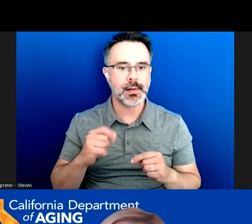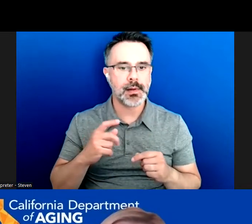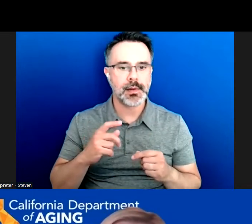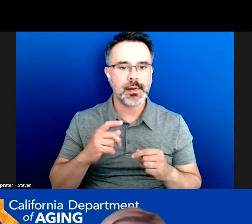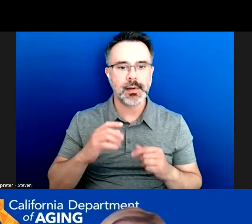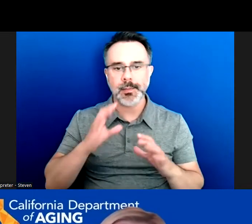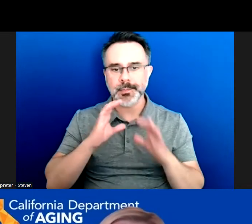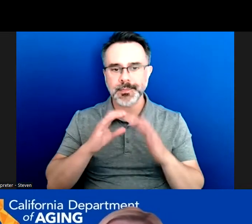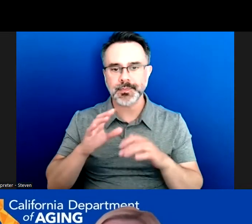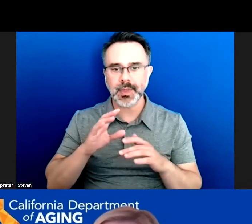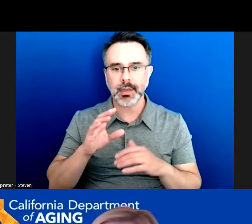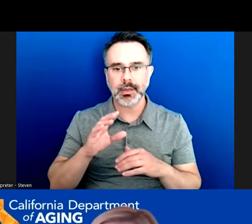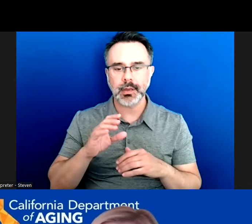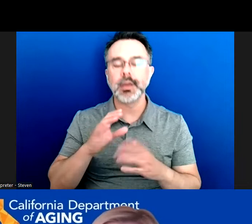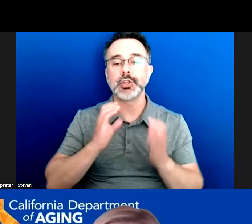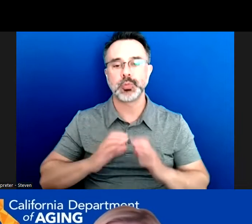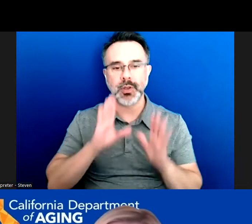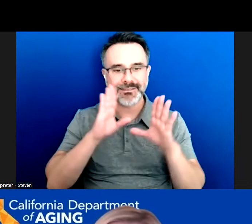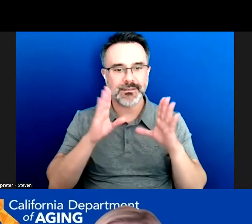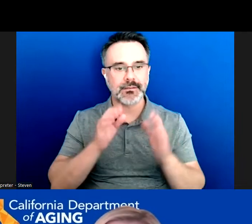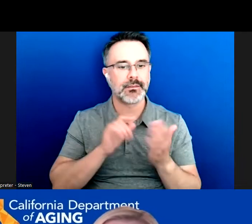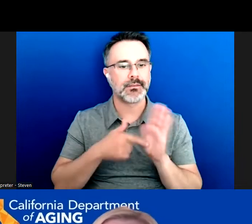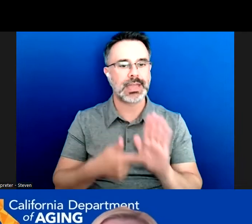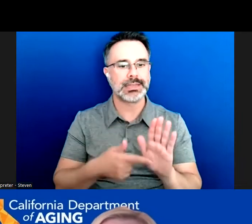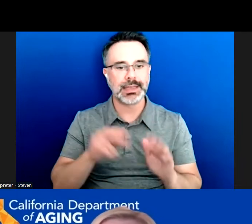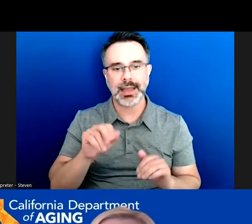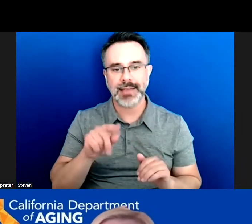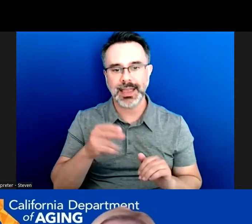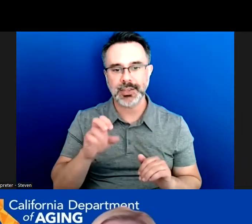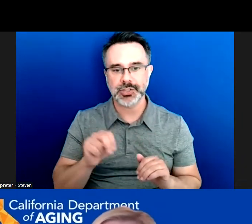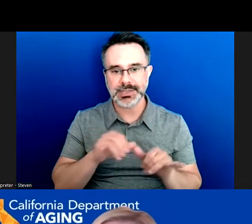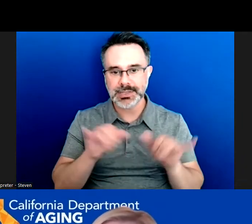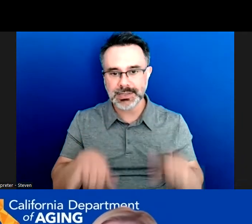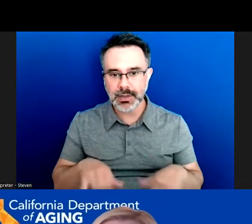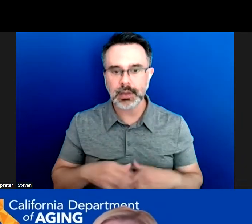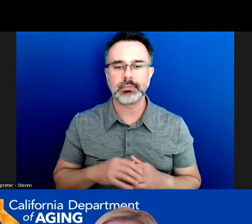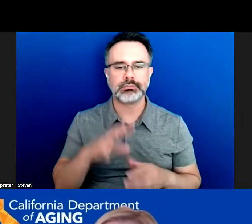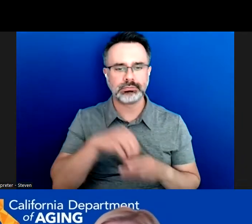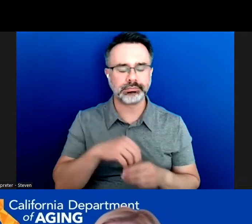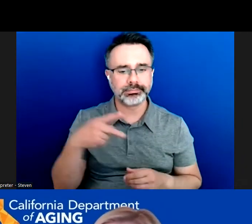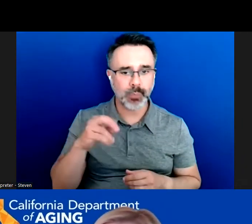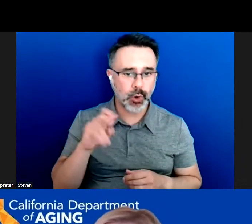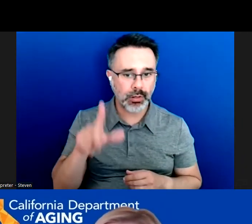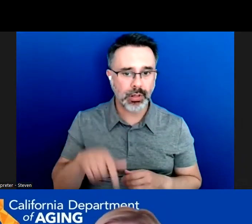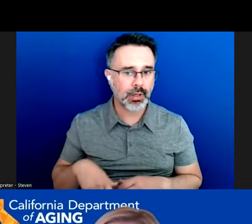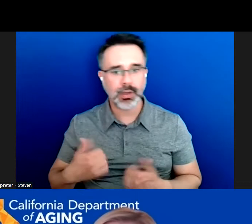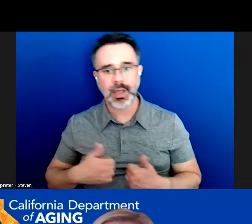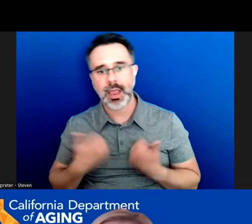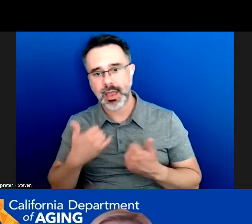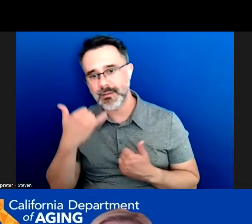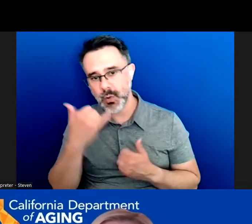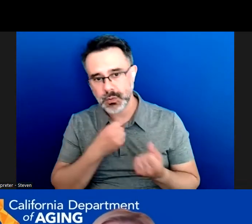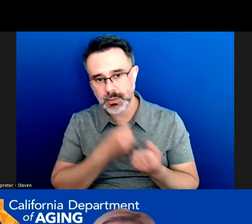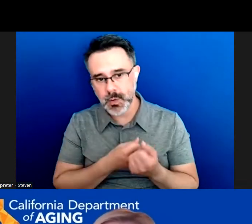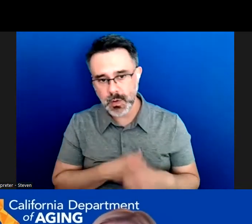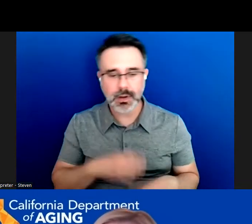live telephone support, and data connectivity. That we are actively planning for future infrastructure needs with